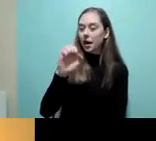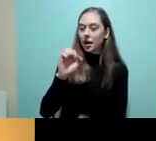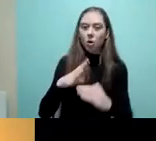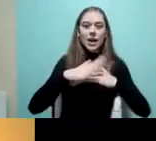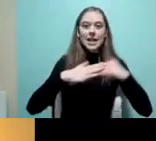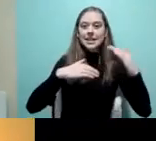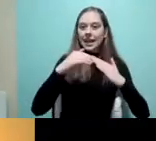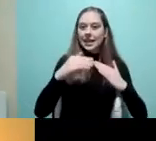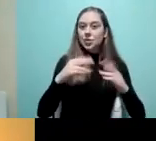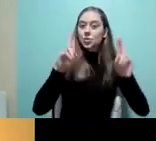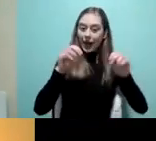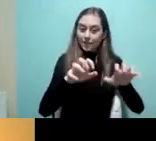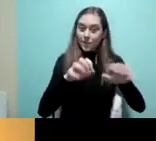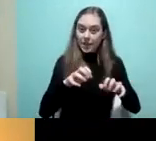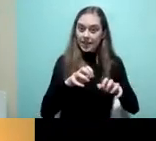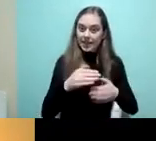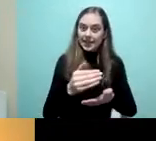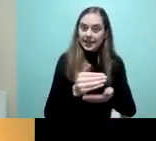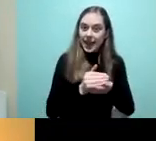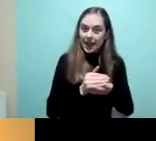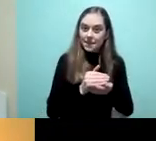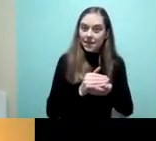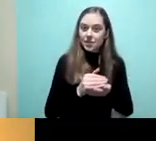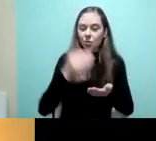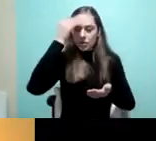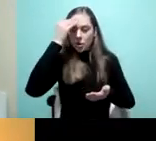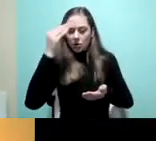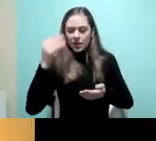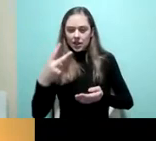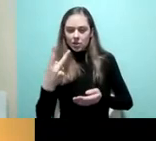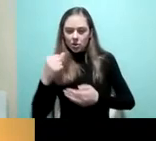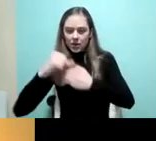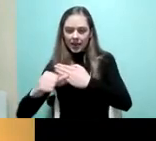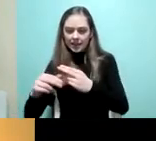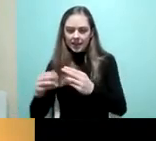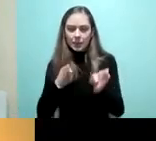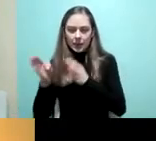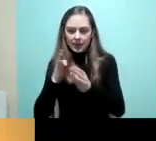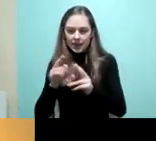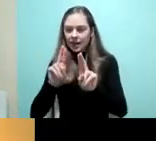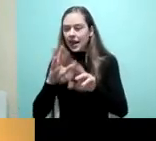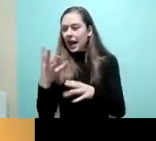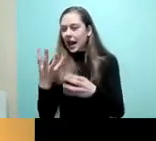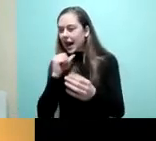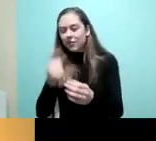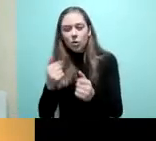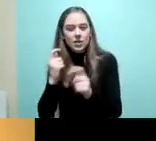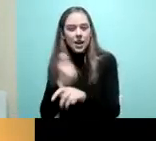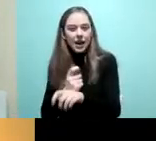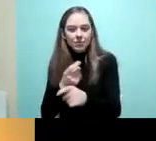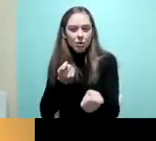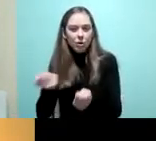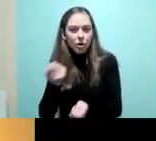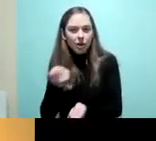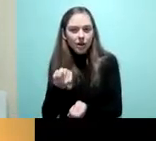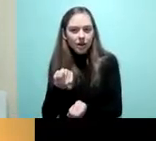cook on a Wednesday or a Thursday. Or if you don't have time to cook, then you have already foreseen this